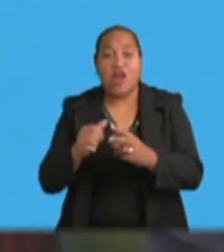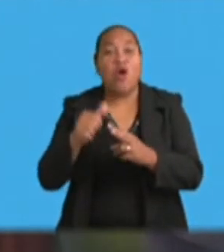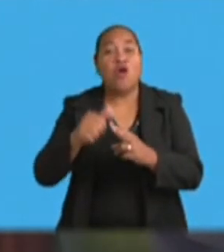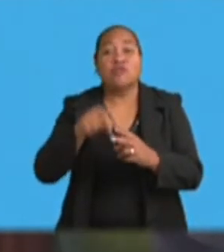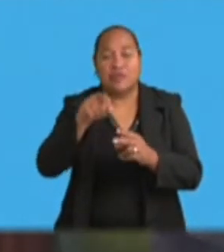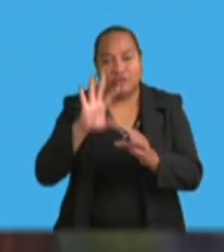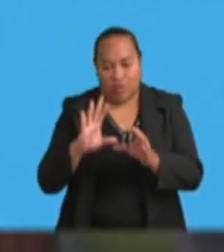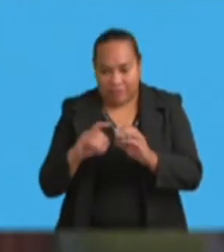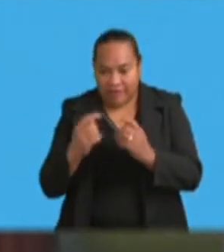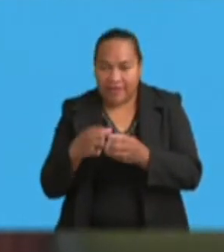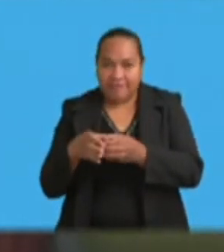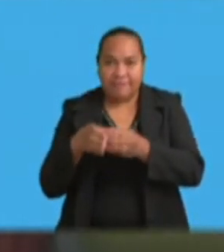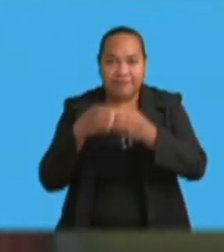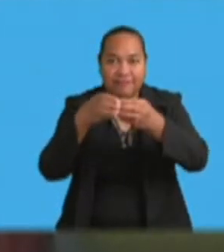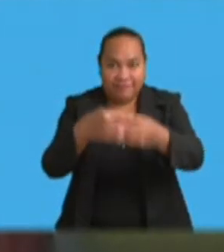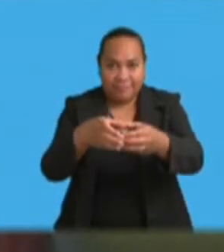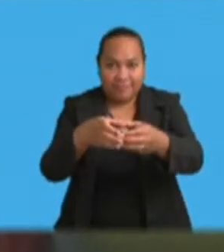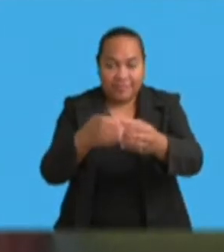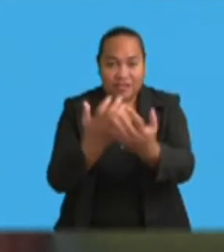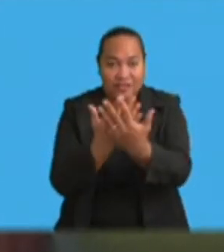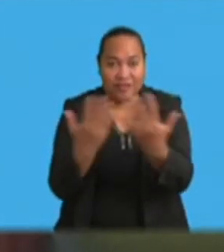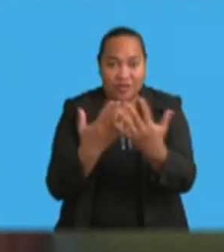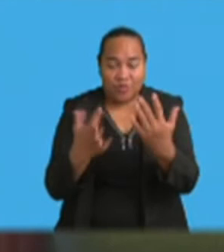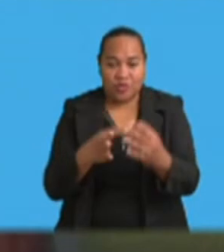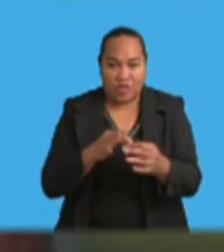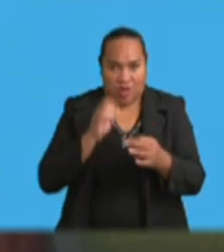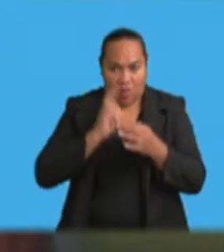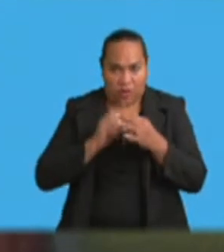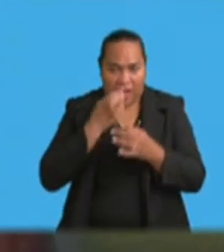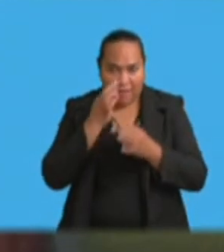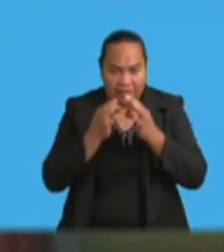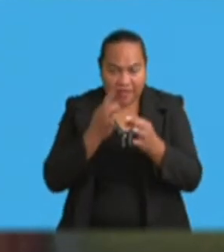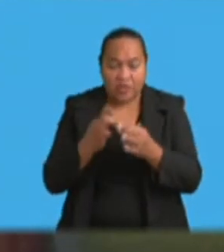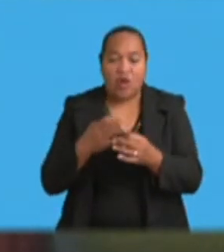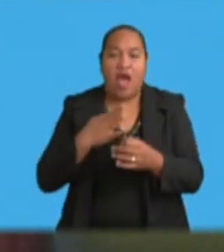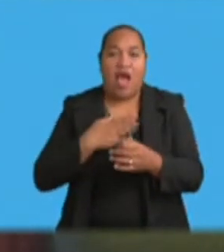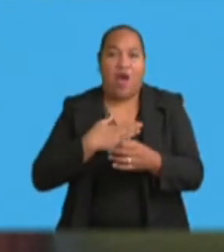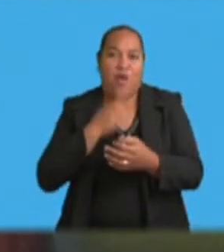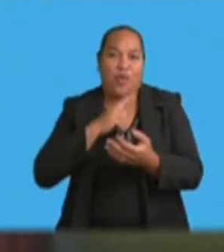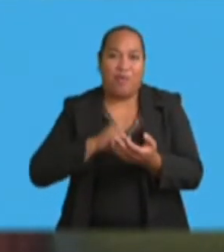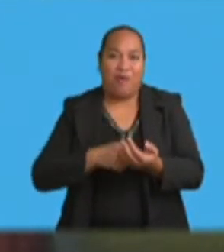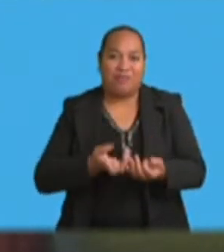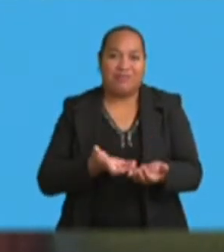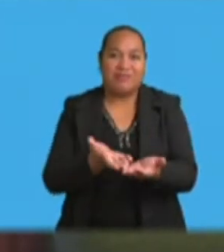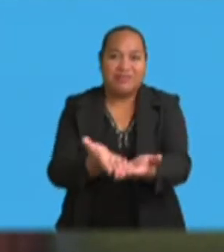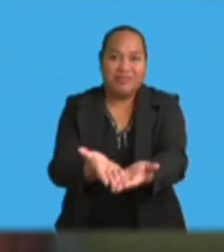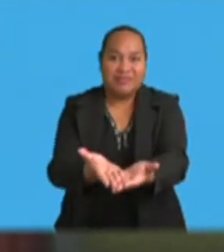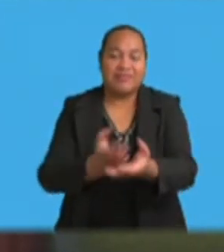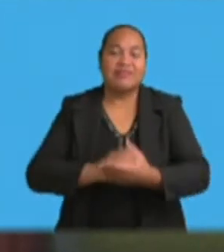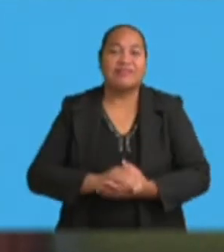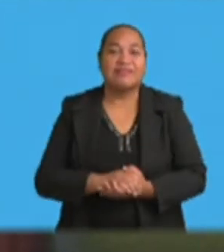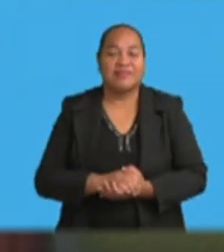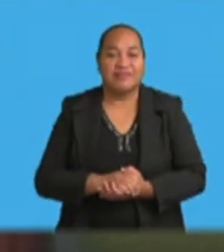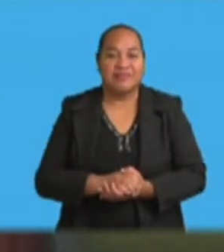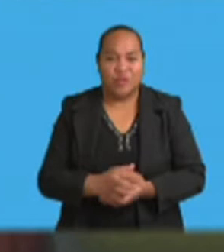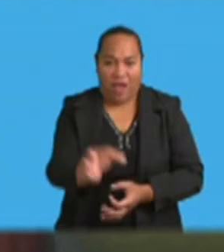We fronted up before the CEDAW committee to answer questions on our 5th state report. And it was